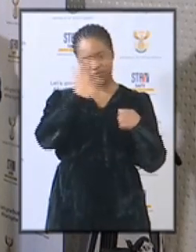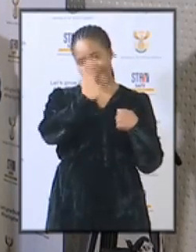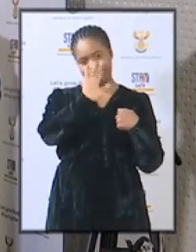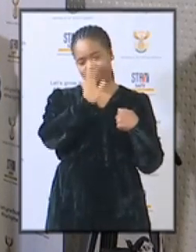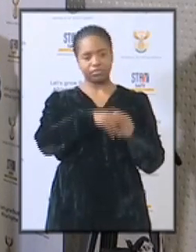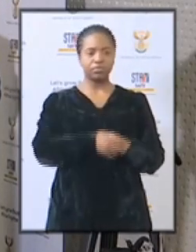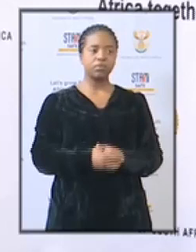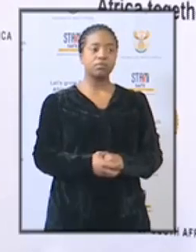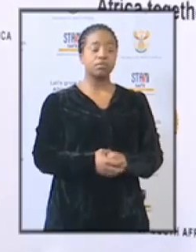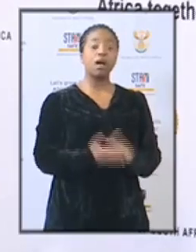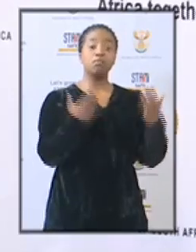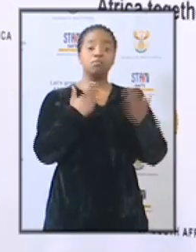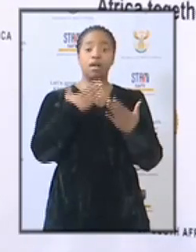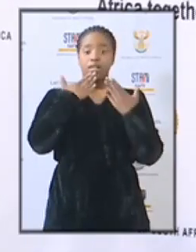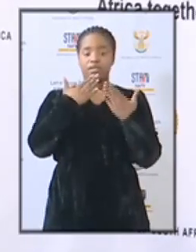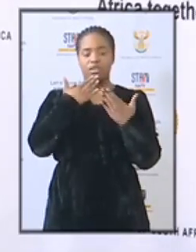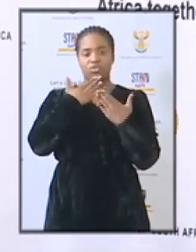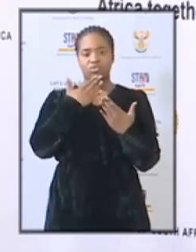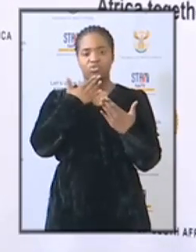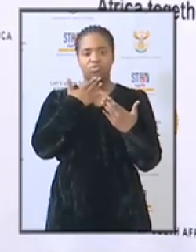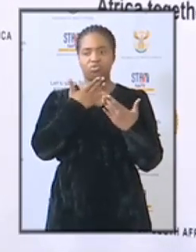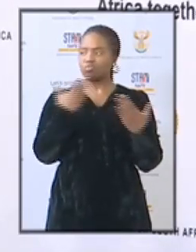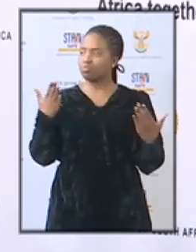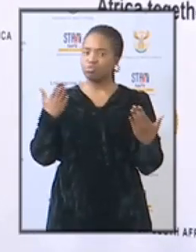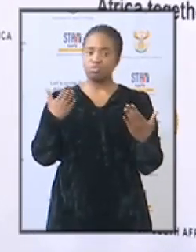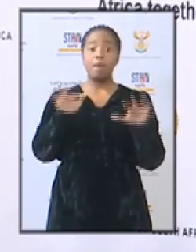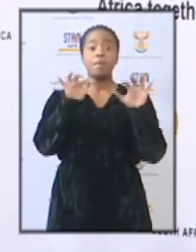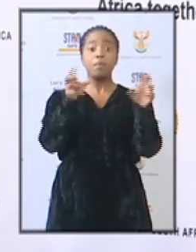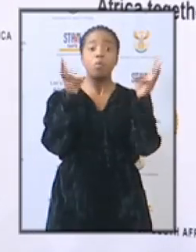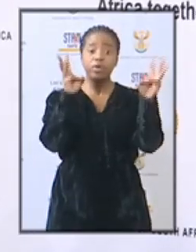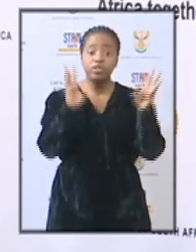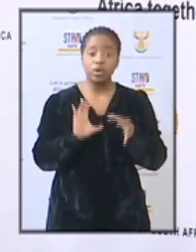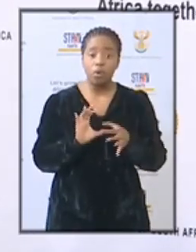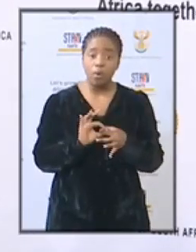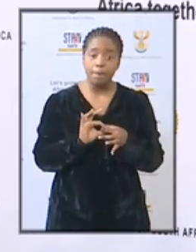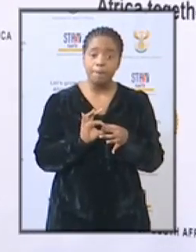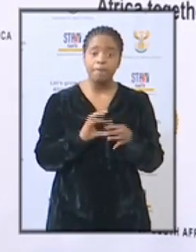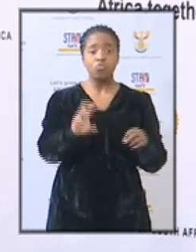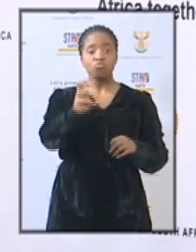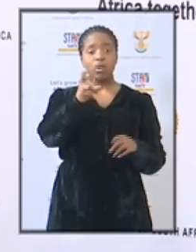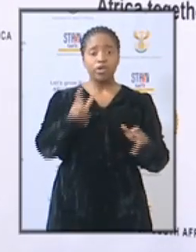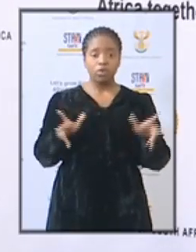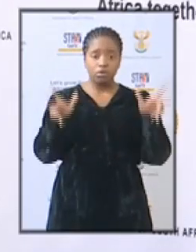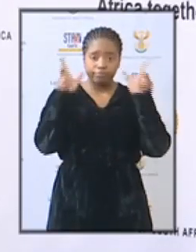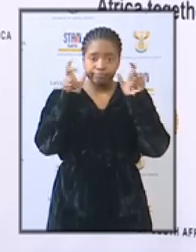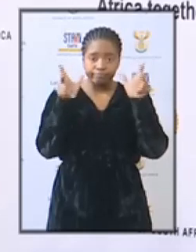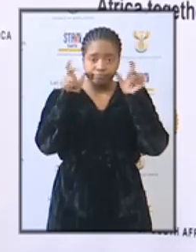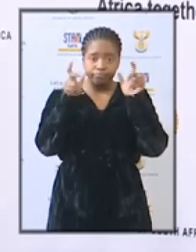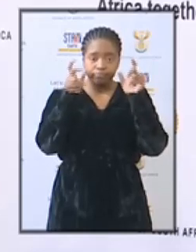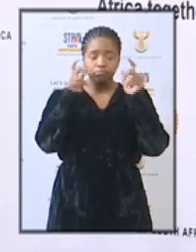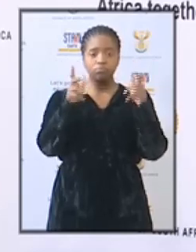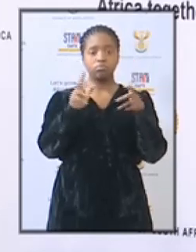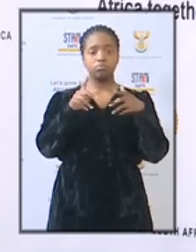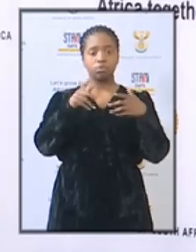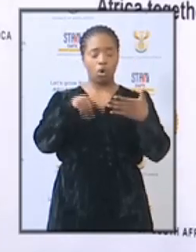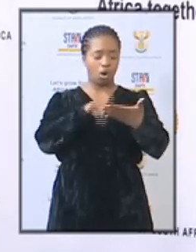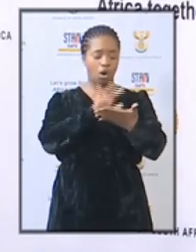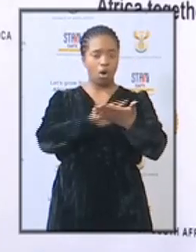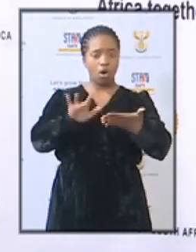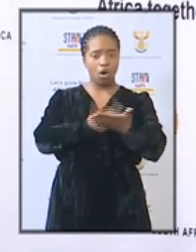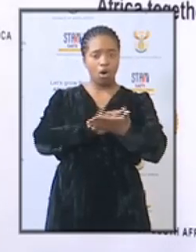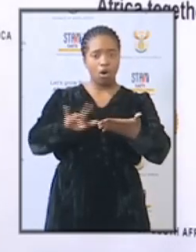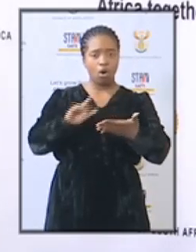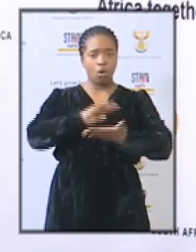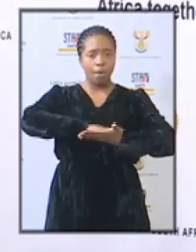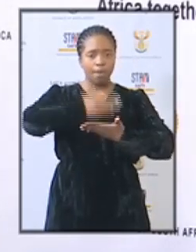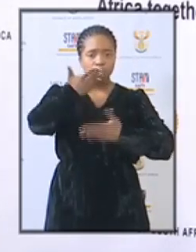much, Minister. To all the viewers at home and those who are listening on their devices, thank you very much for